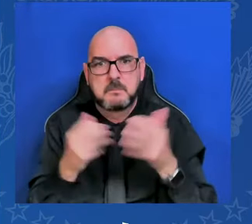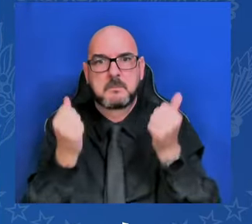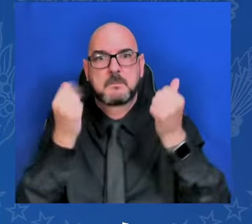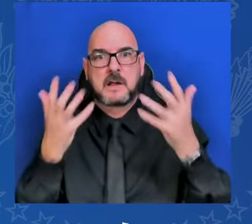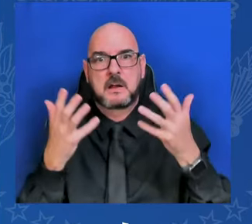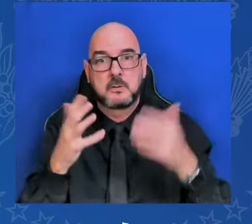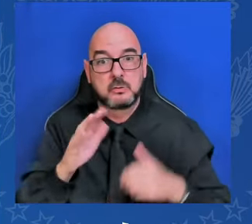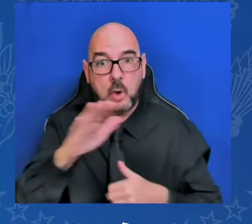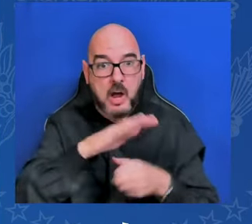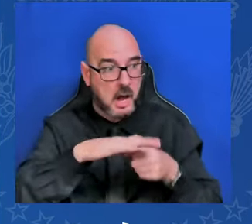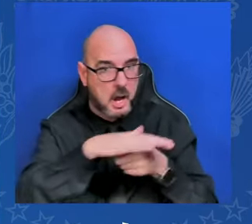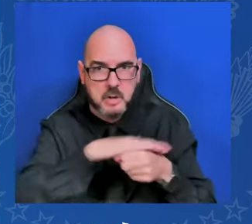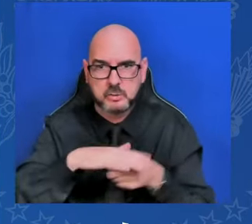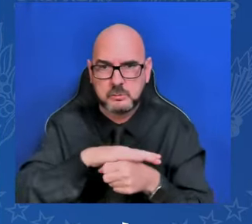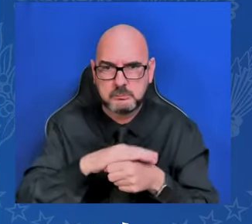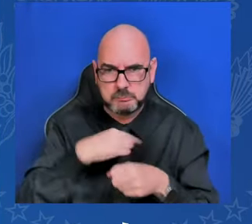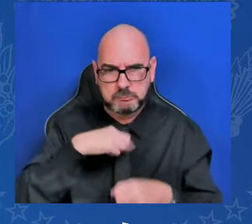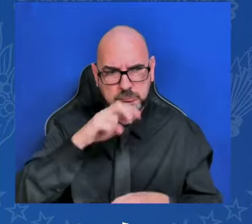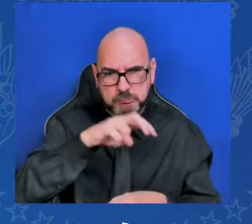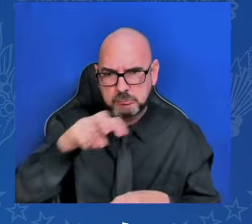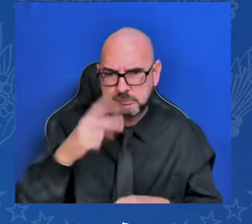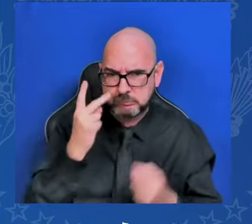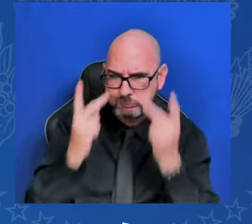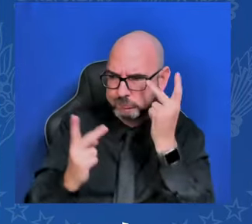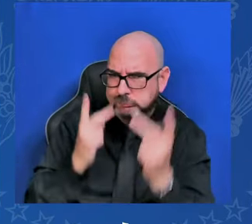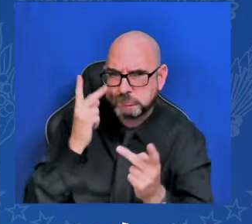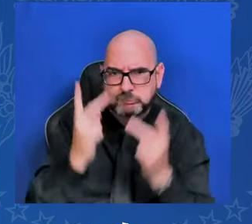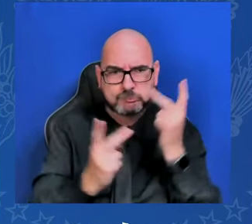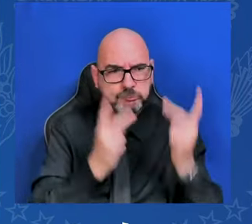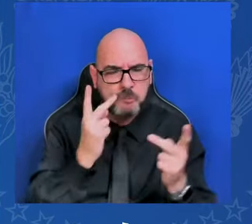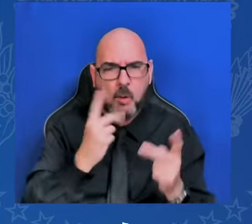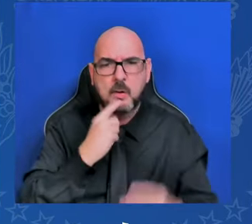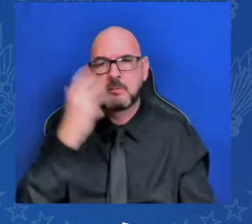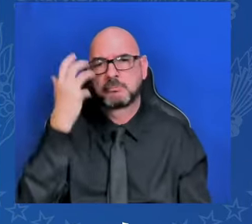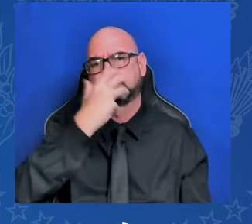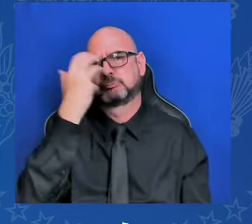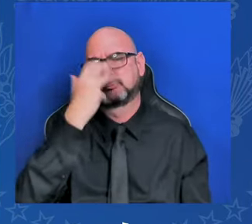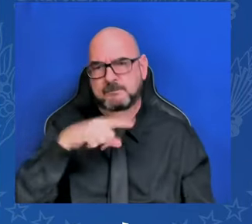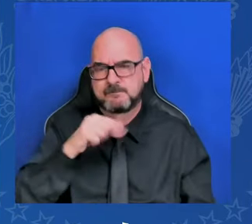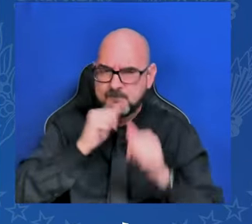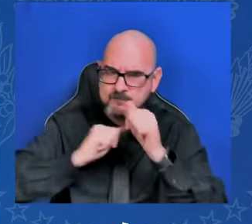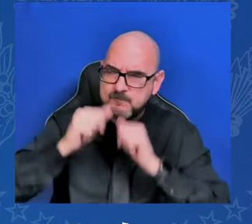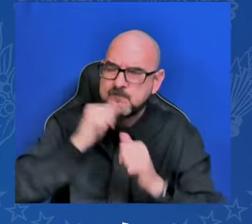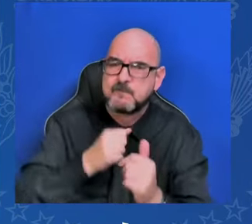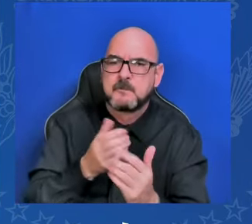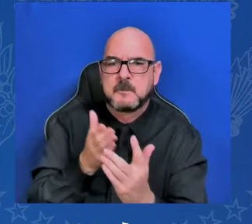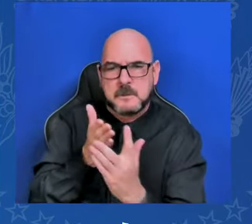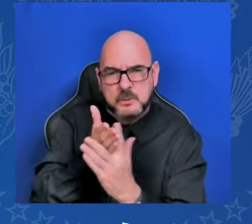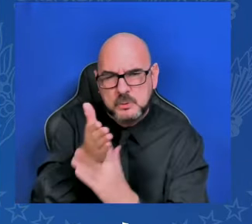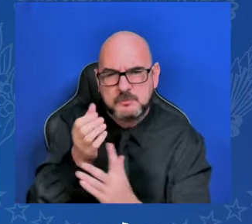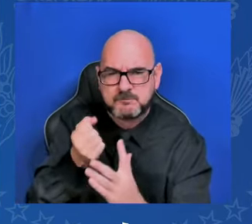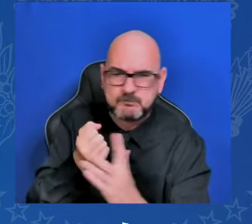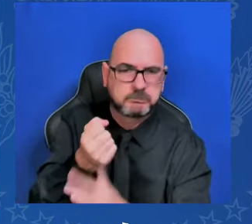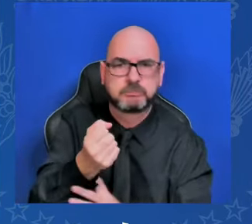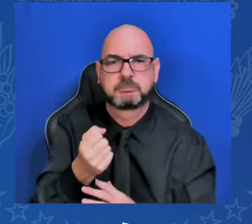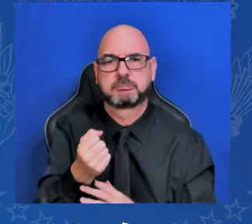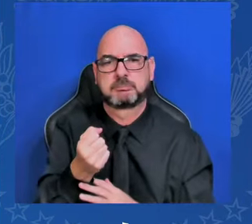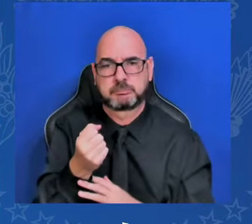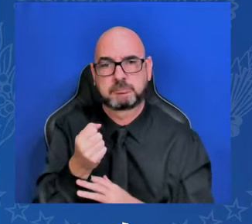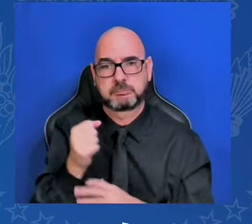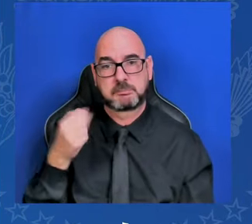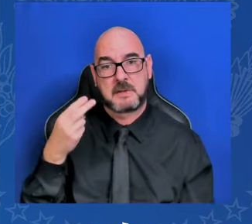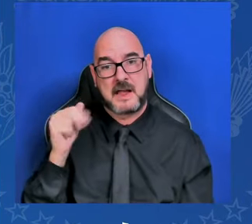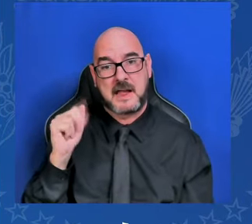came through one of the toughest periods in our nation's history. Hakeem just mentioned many of those accomplishments. Vaccinating America, rebuilding